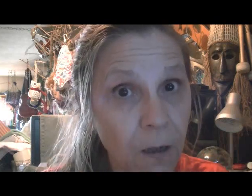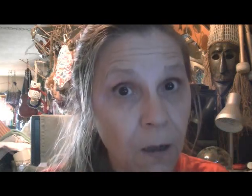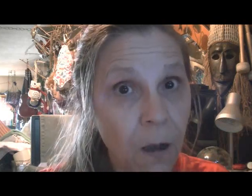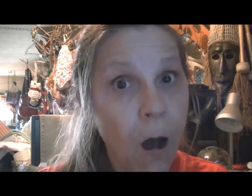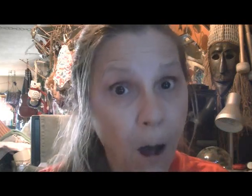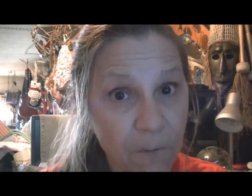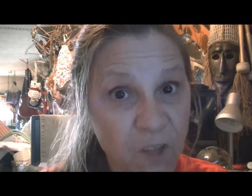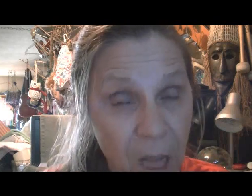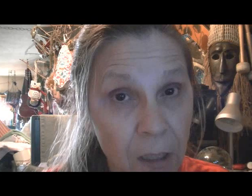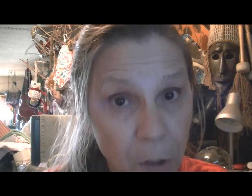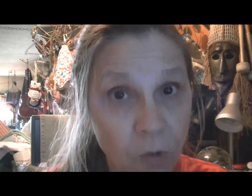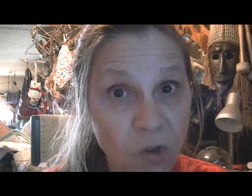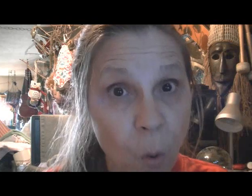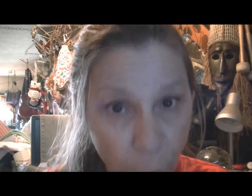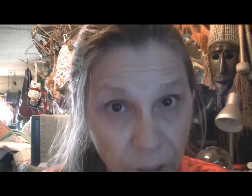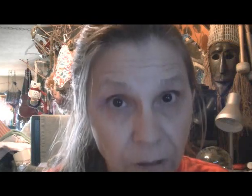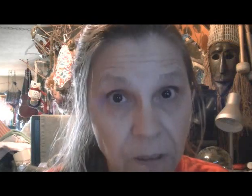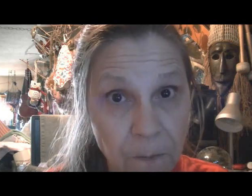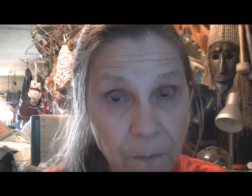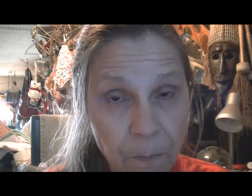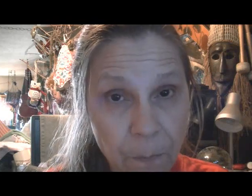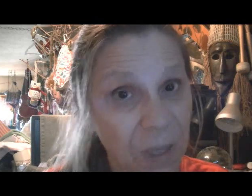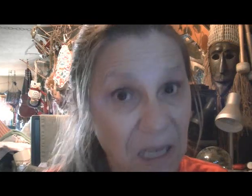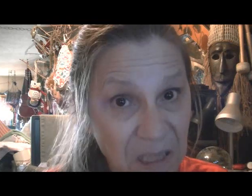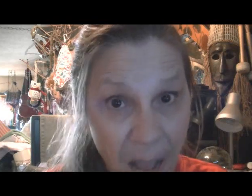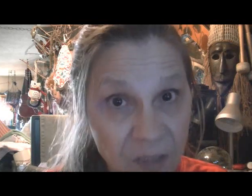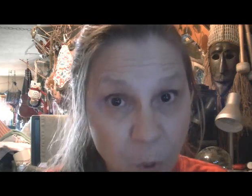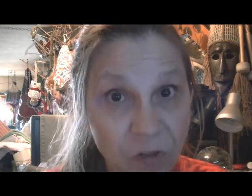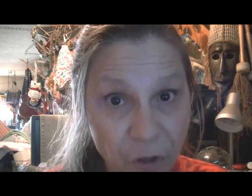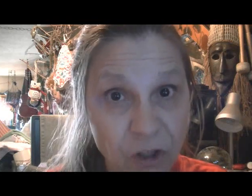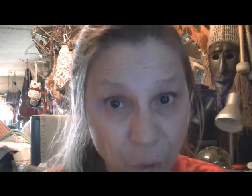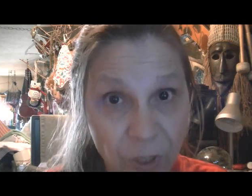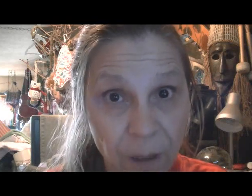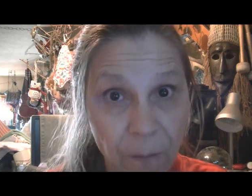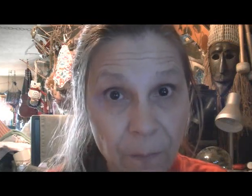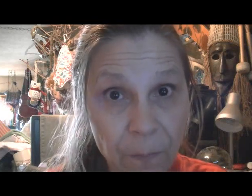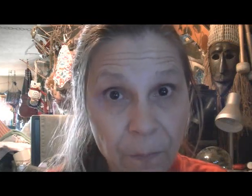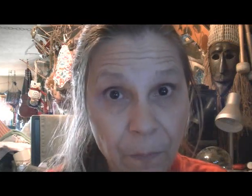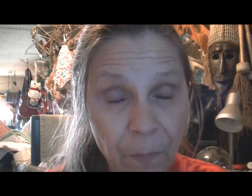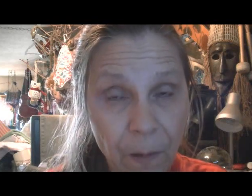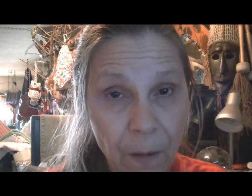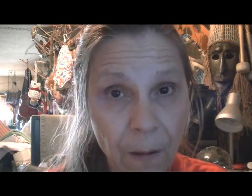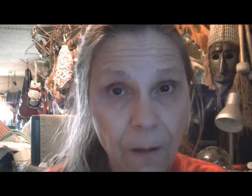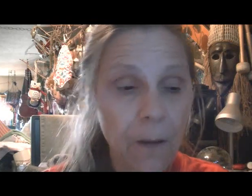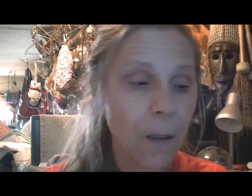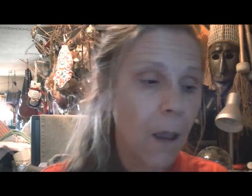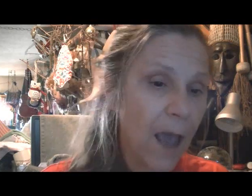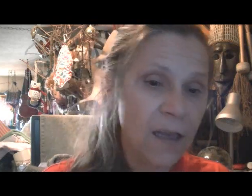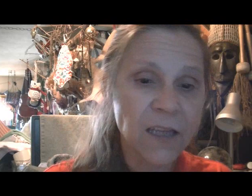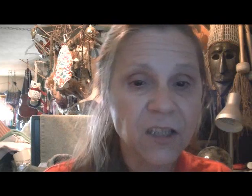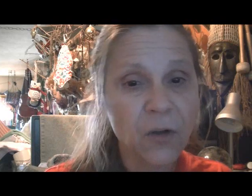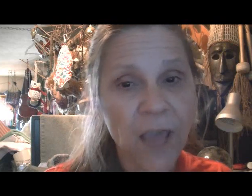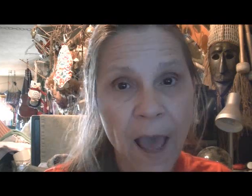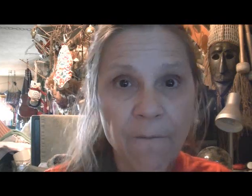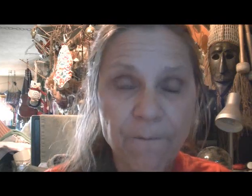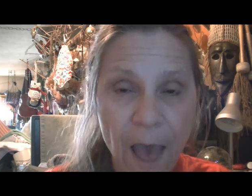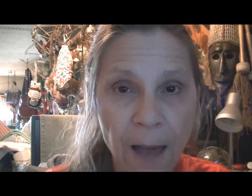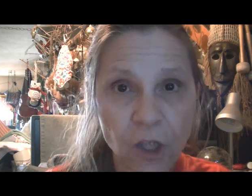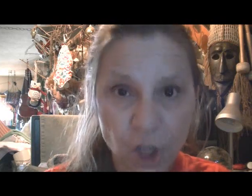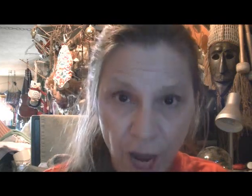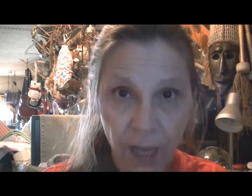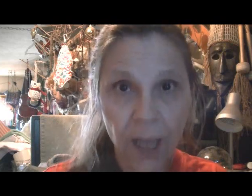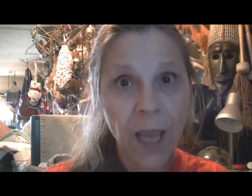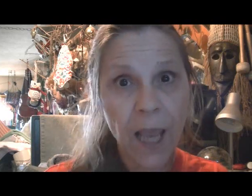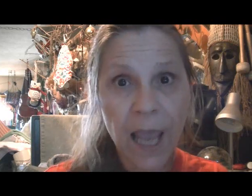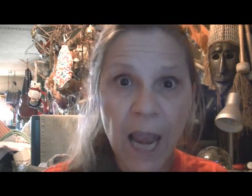dollars off of selling those organs. Because that's what they're doing. And because you can't